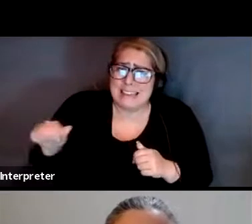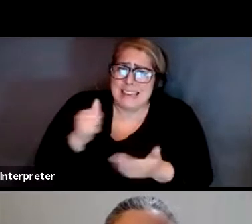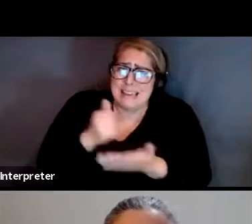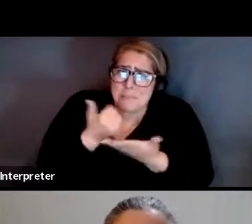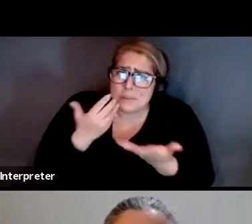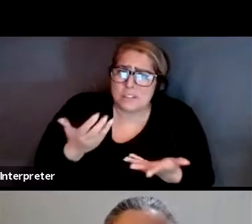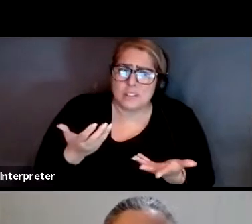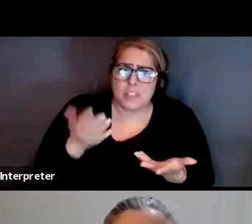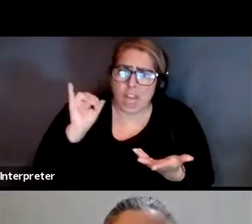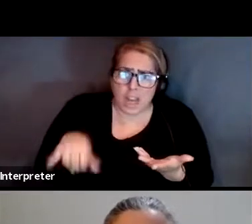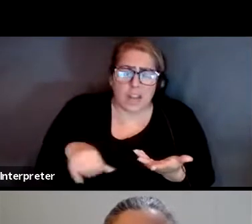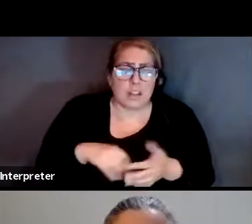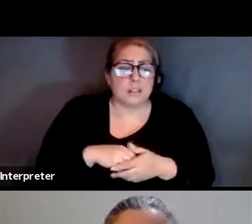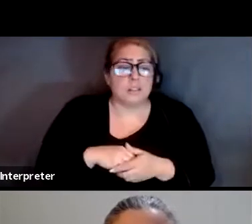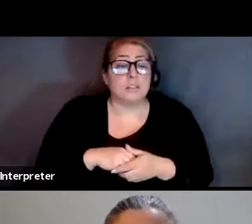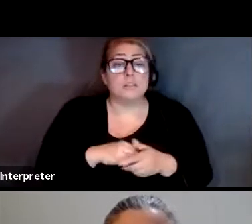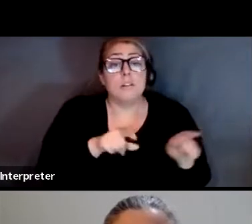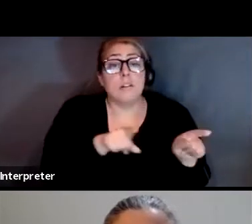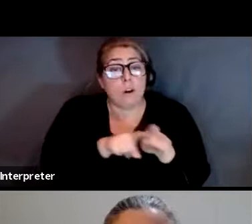to have